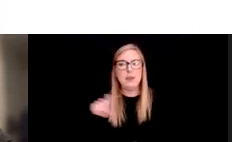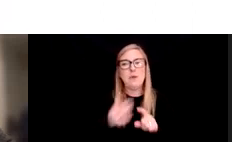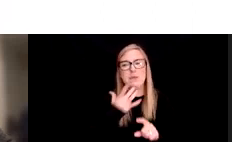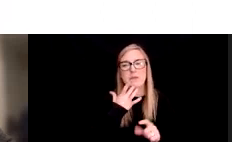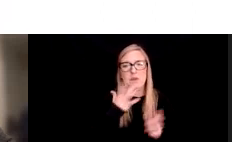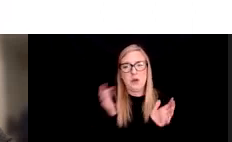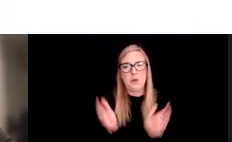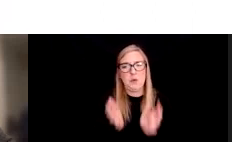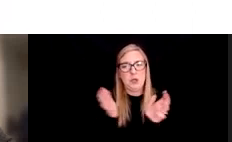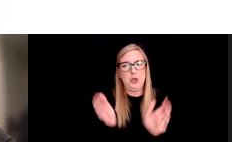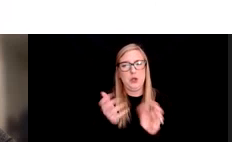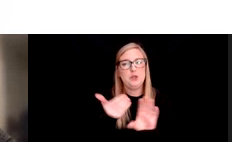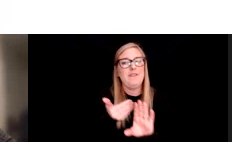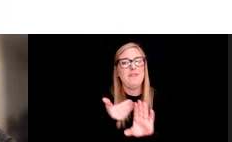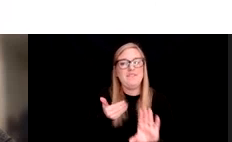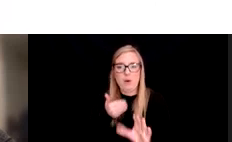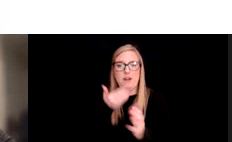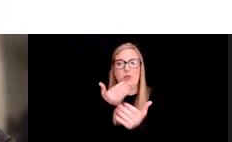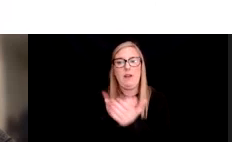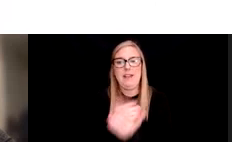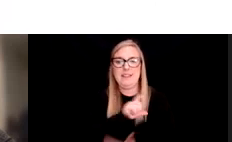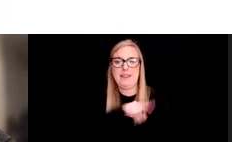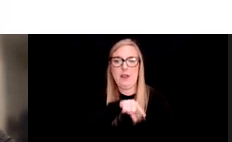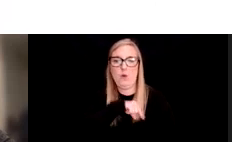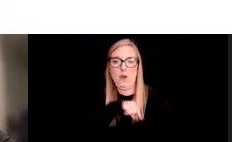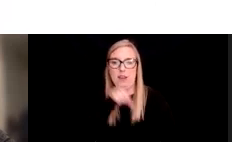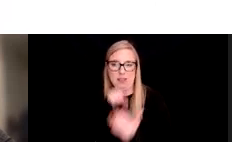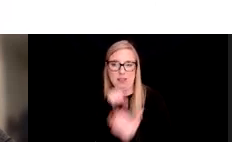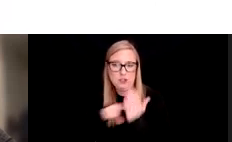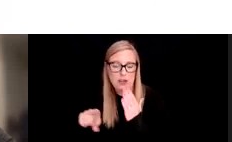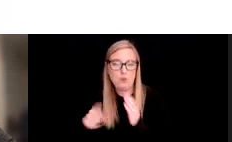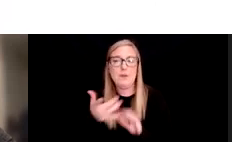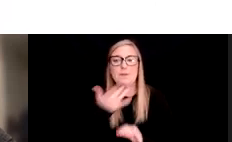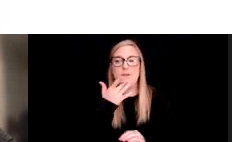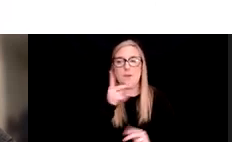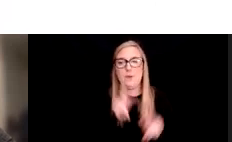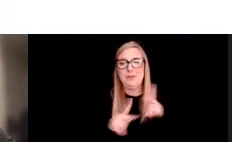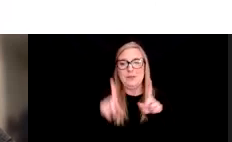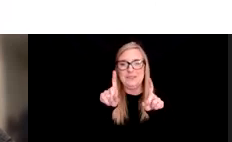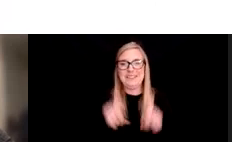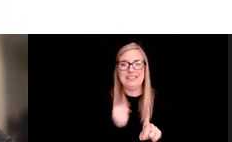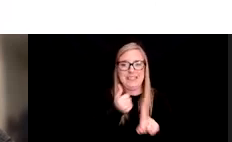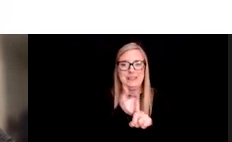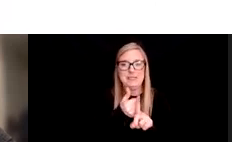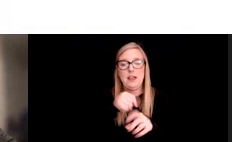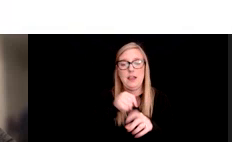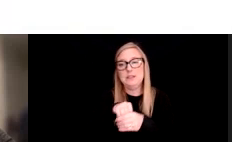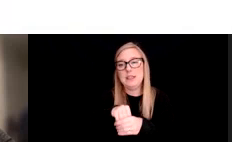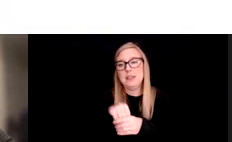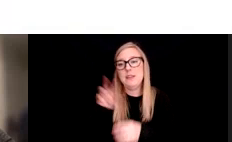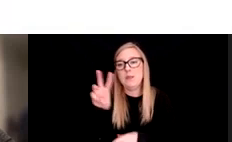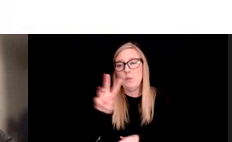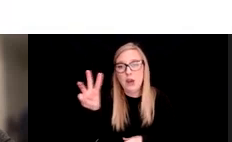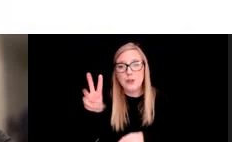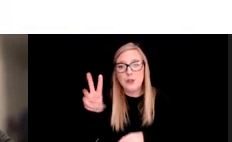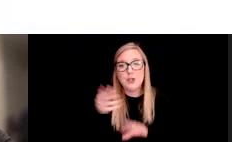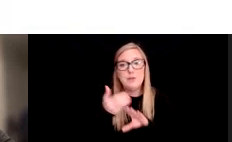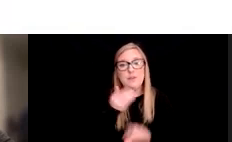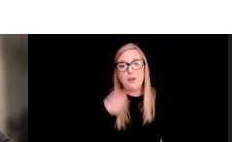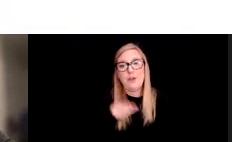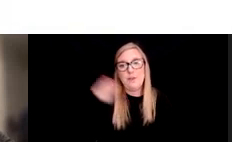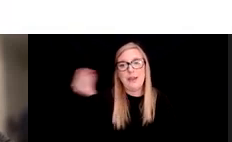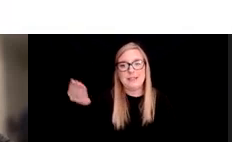to that QA phase that they're testing for these things themselves in the browser before they're passing it off as a